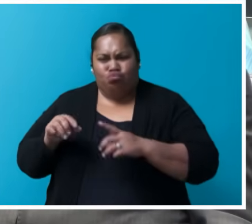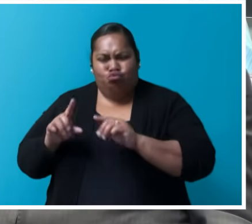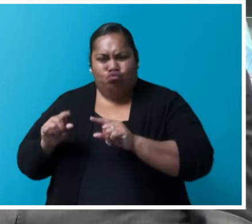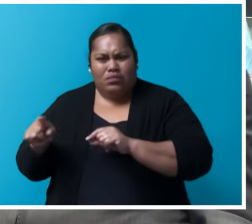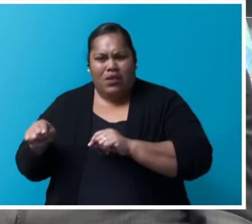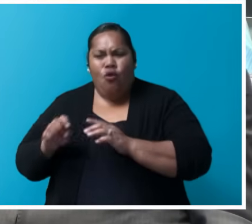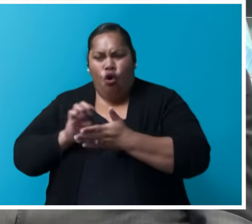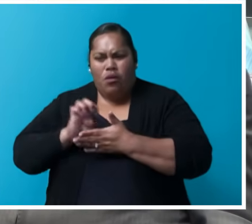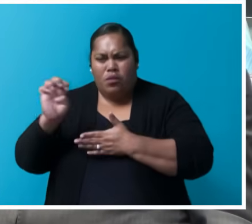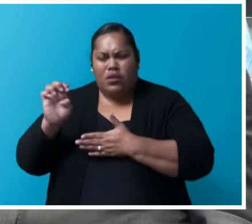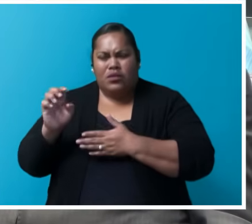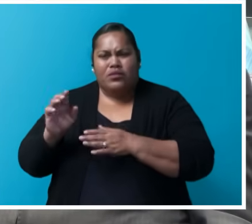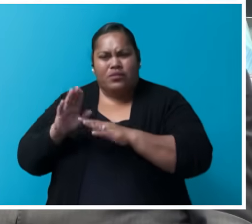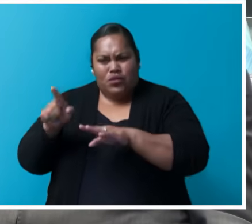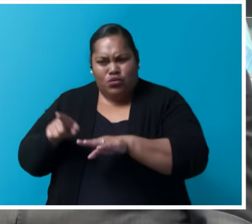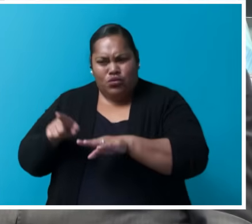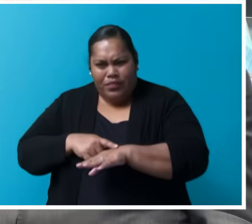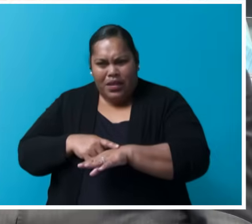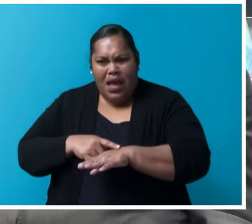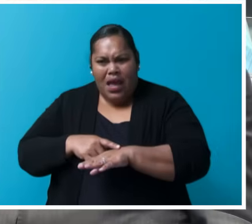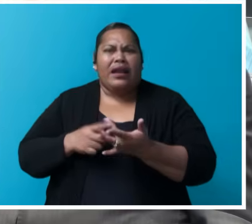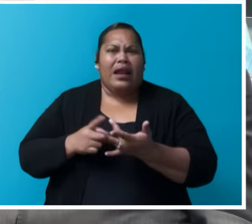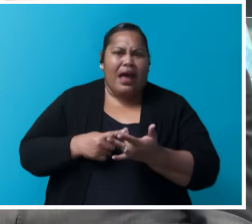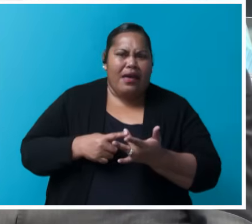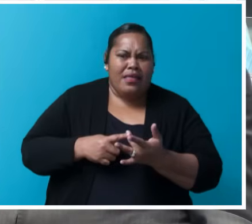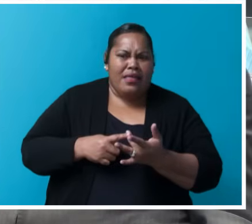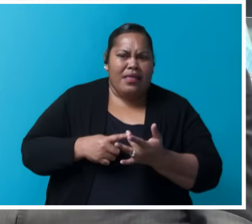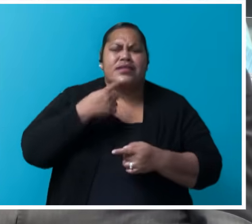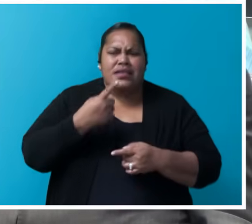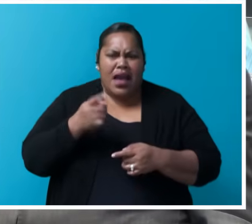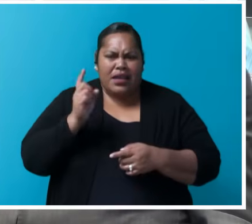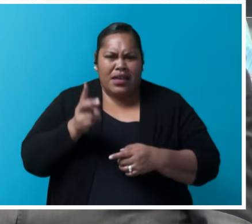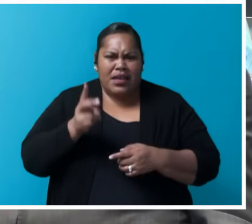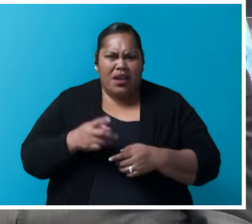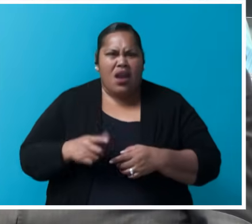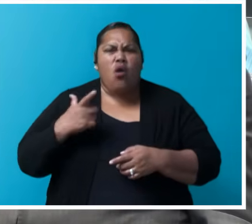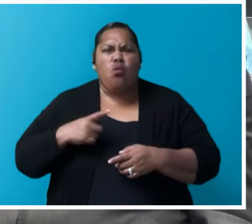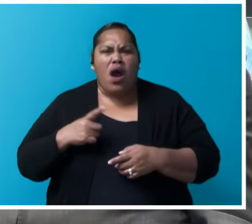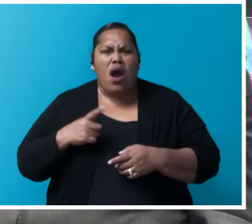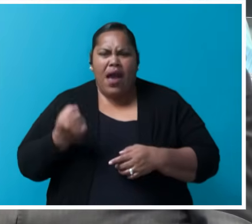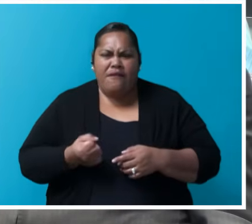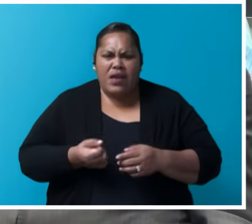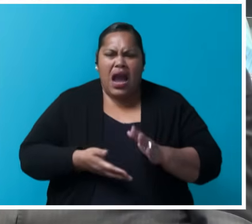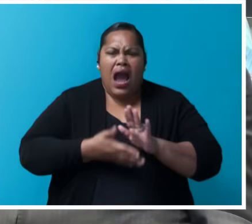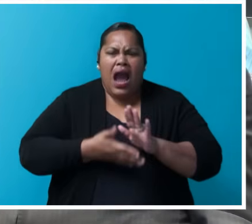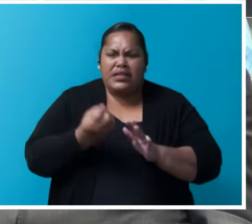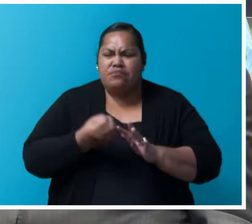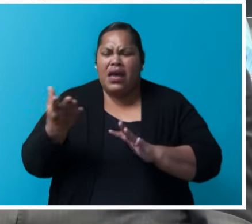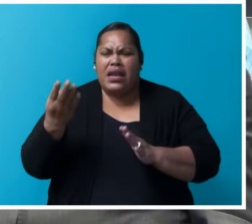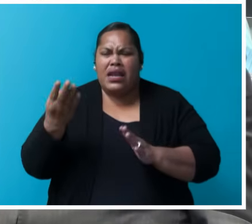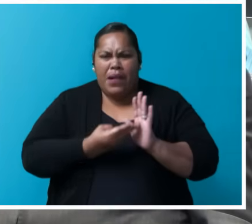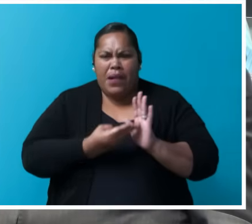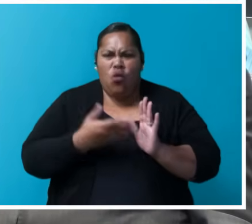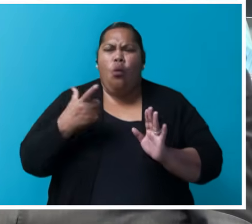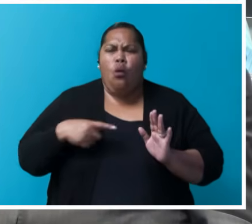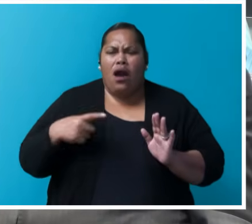economic slowdown, and on the other hand, saying, why are you having a high spending budget? Why are you